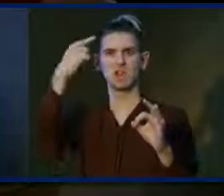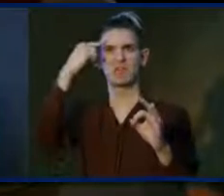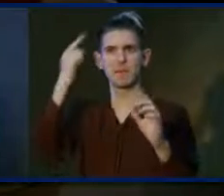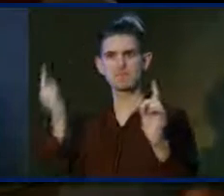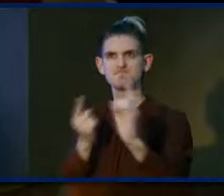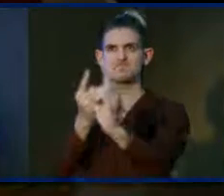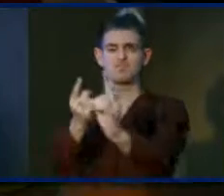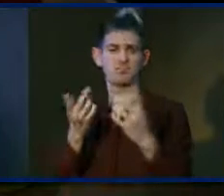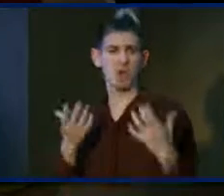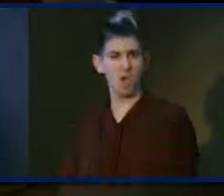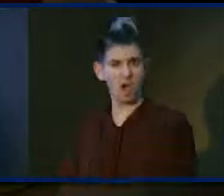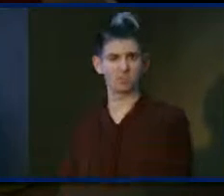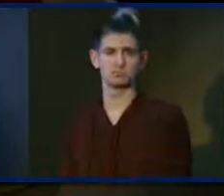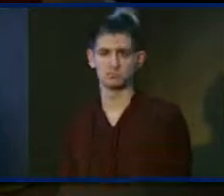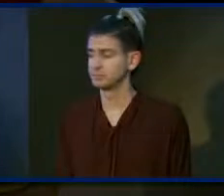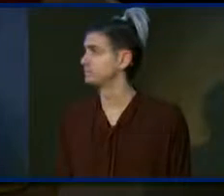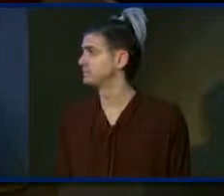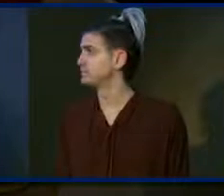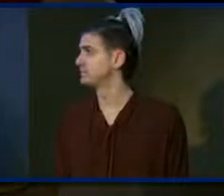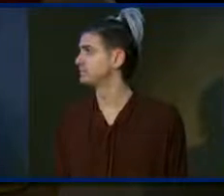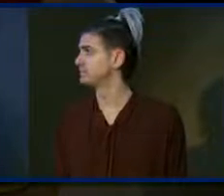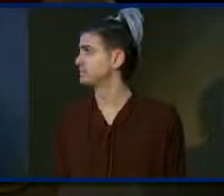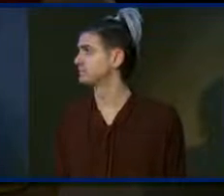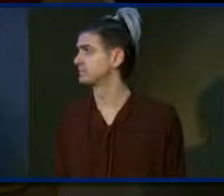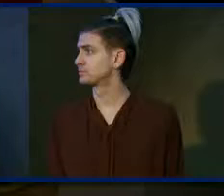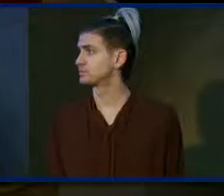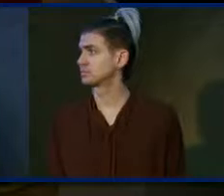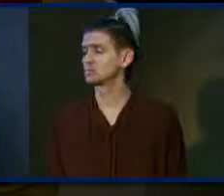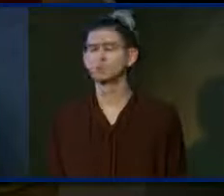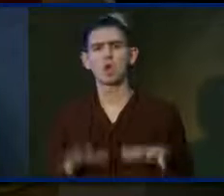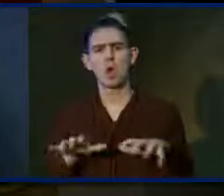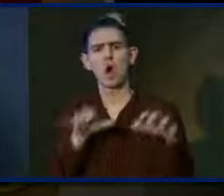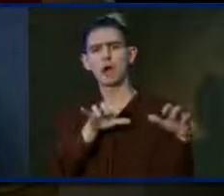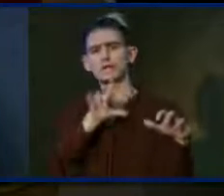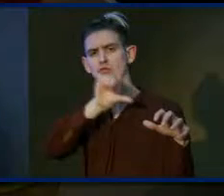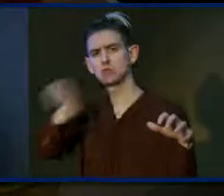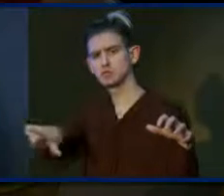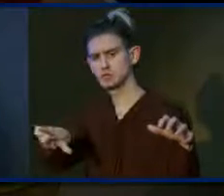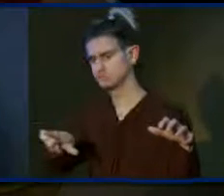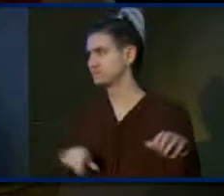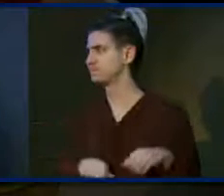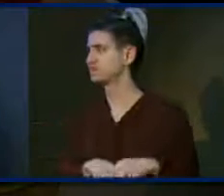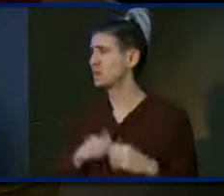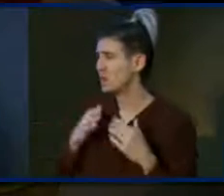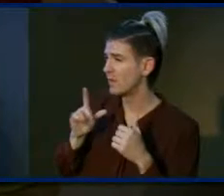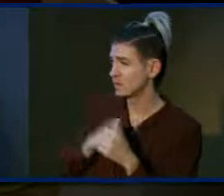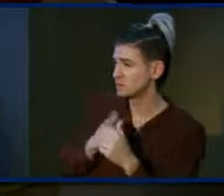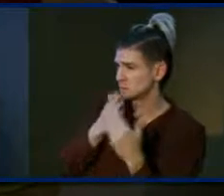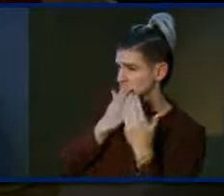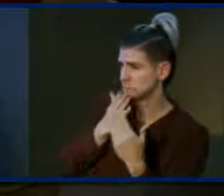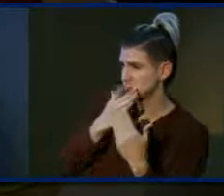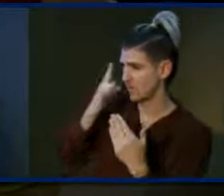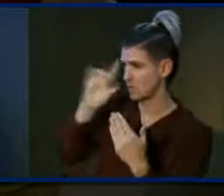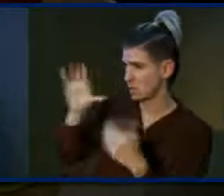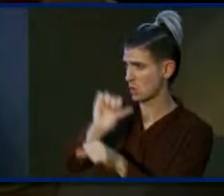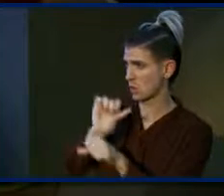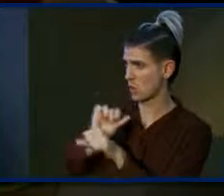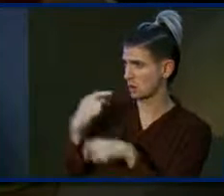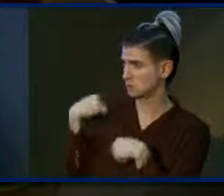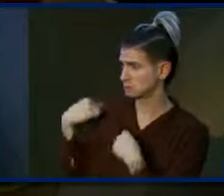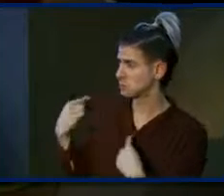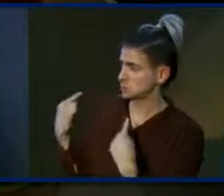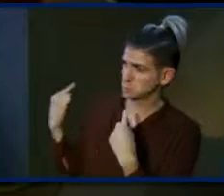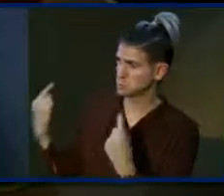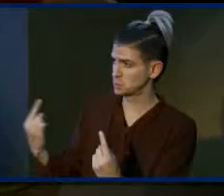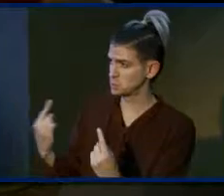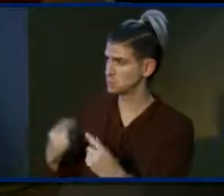to Ms. LaNier. First, thank you for what you have done to blaze a path for us, Sure. the Otis Mosses of the world and yourselves.